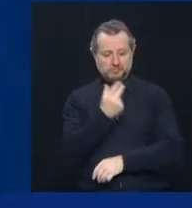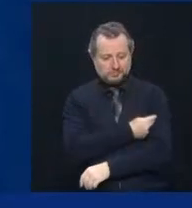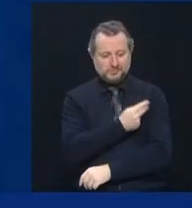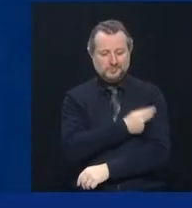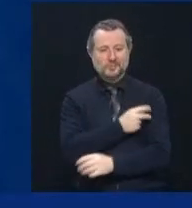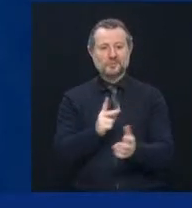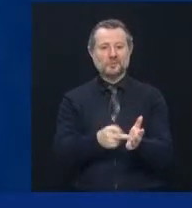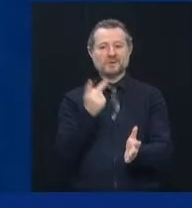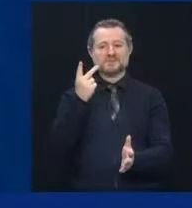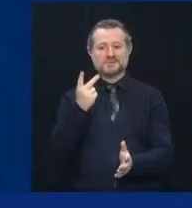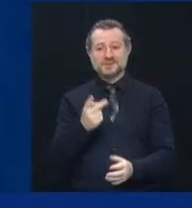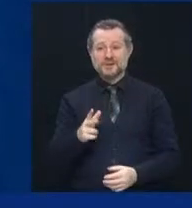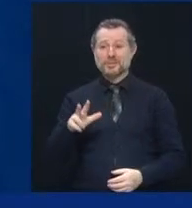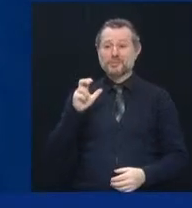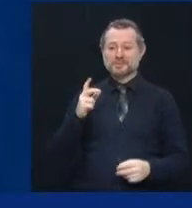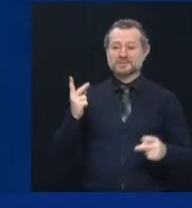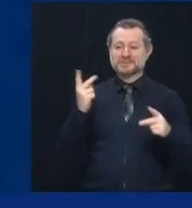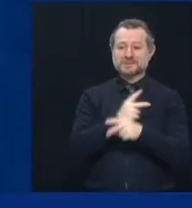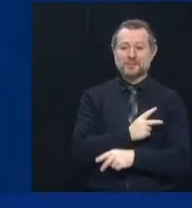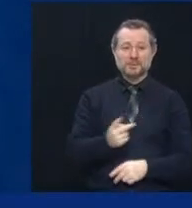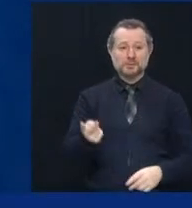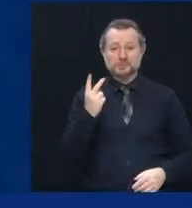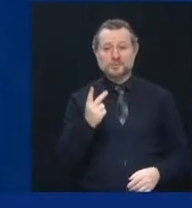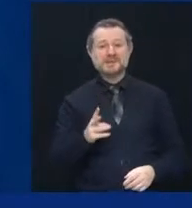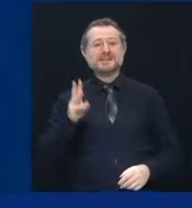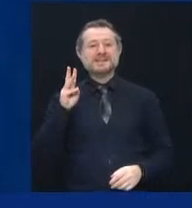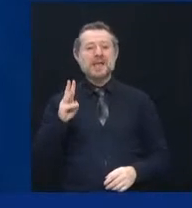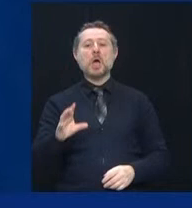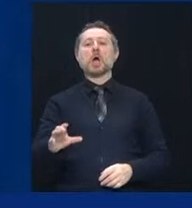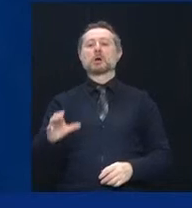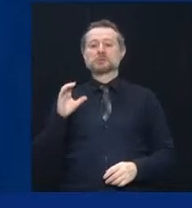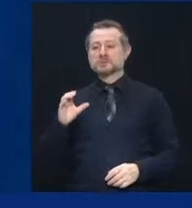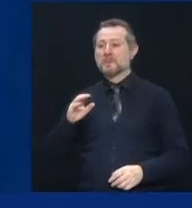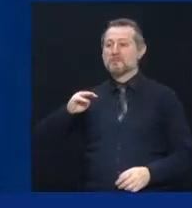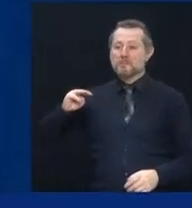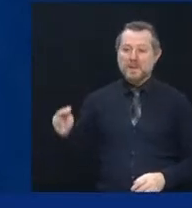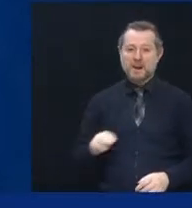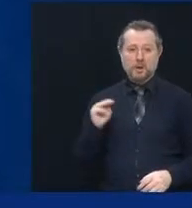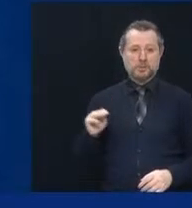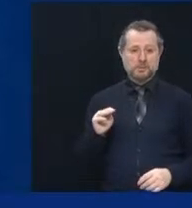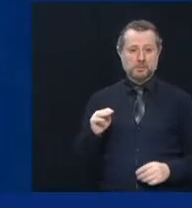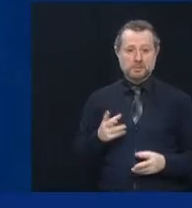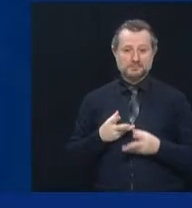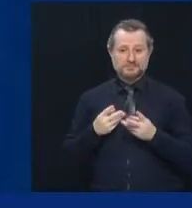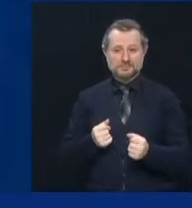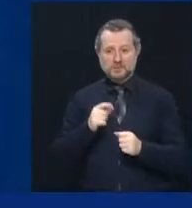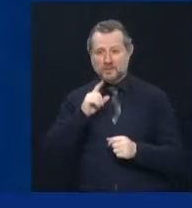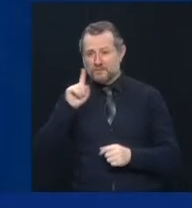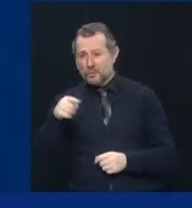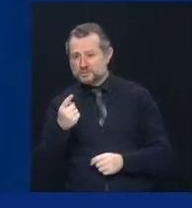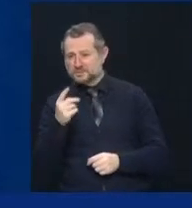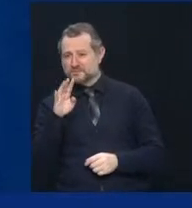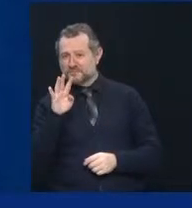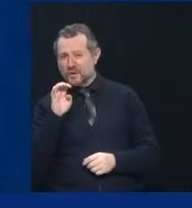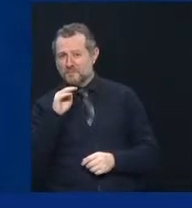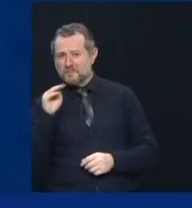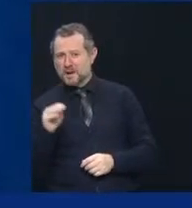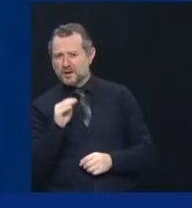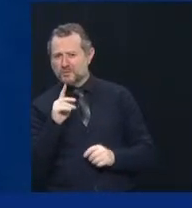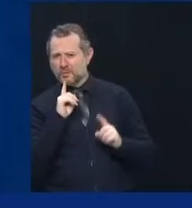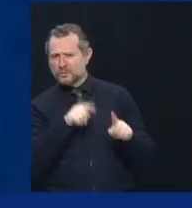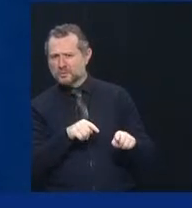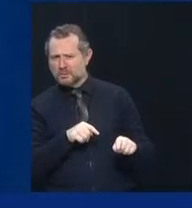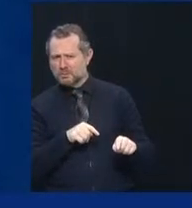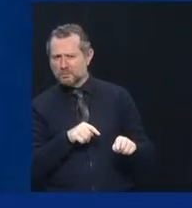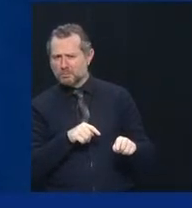2 is 600 million. They had only ordered 400 million. That doesn't get you to vaccinate